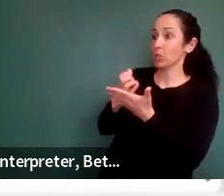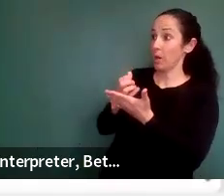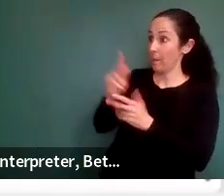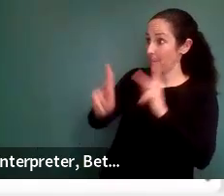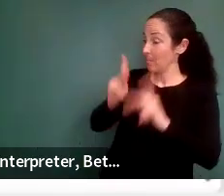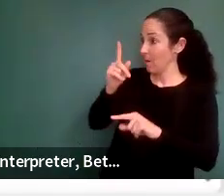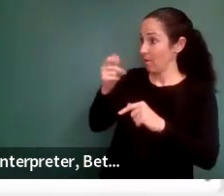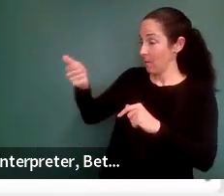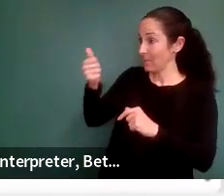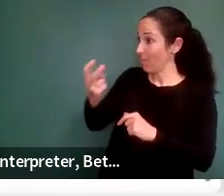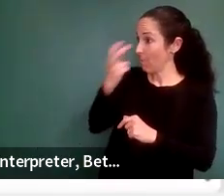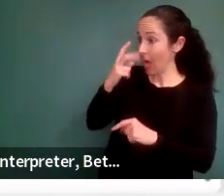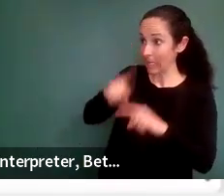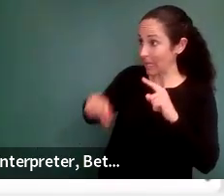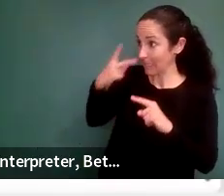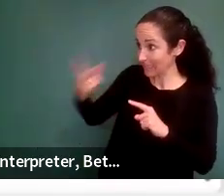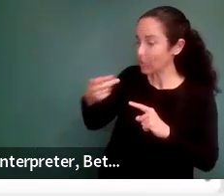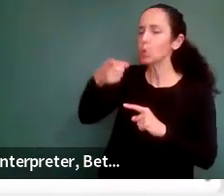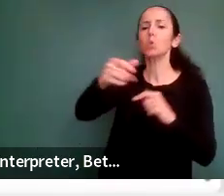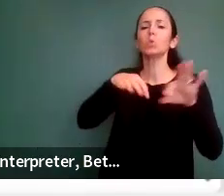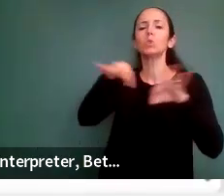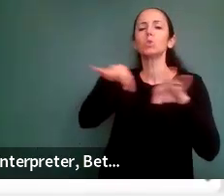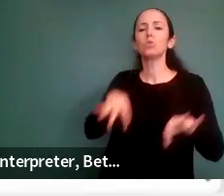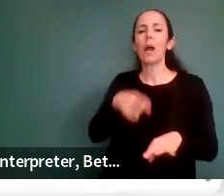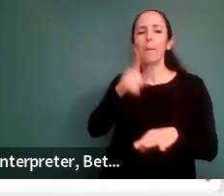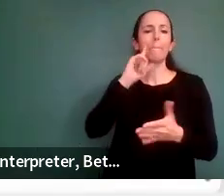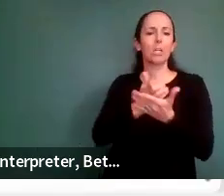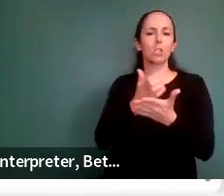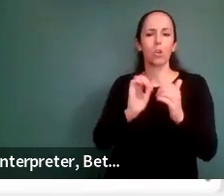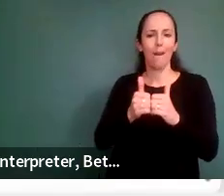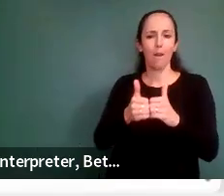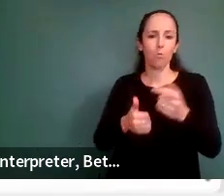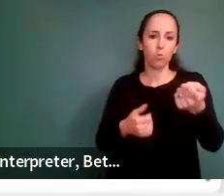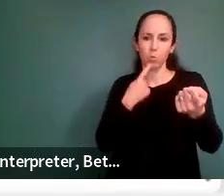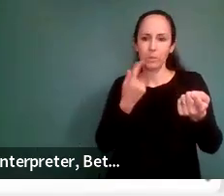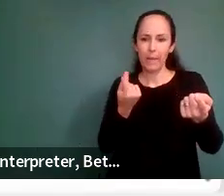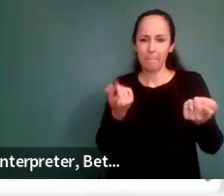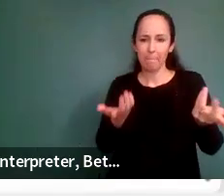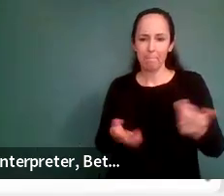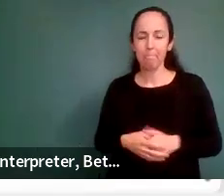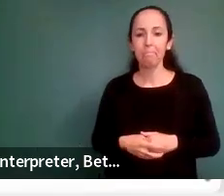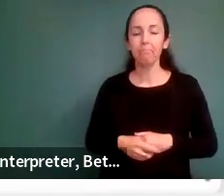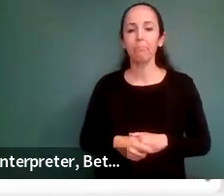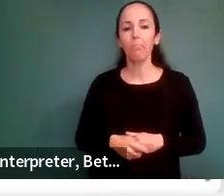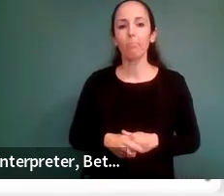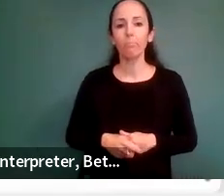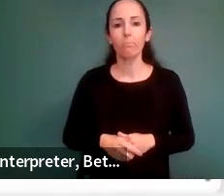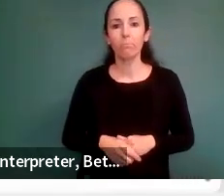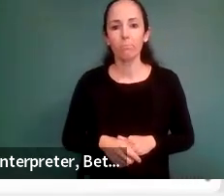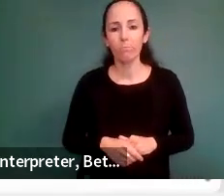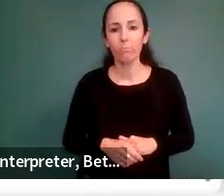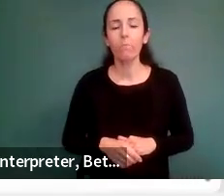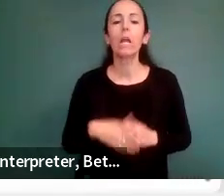describe this image and its context to somebody who's blind or low vision? Let's say I'm having a difficult